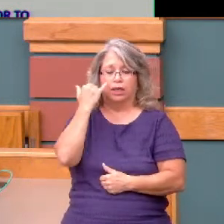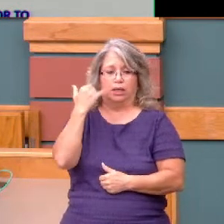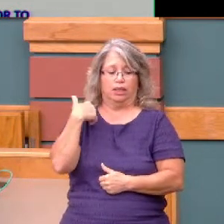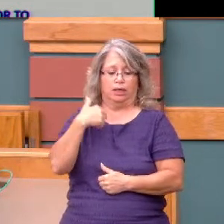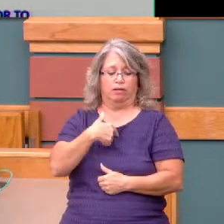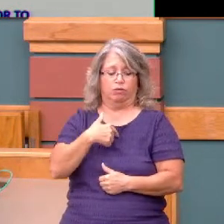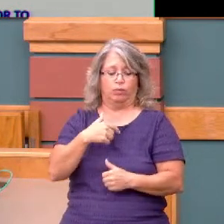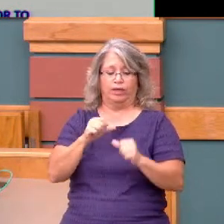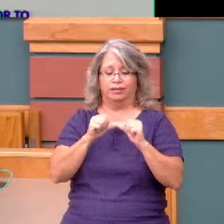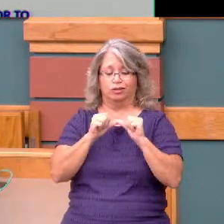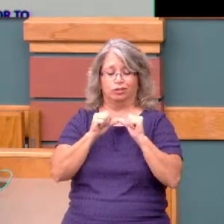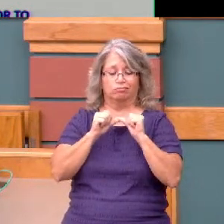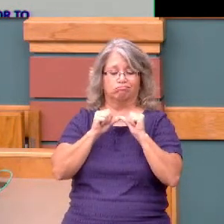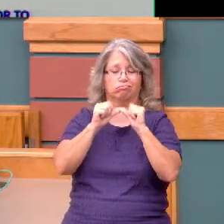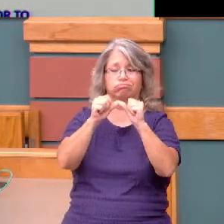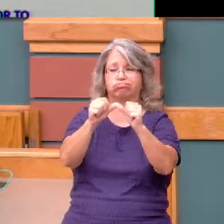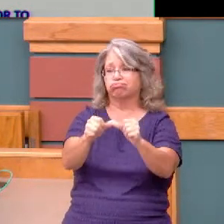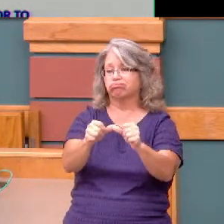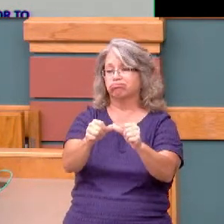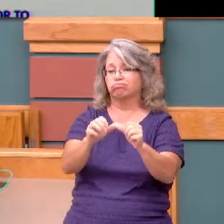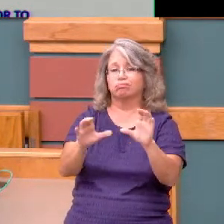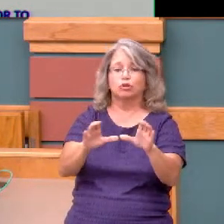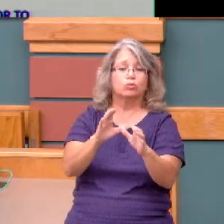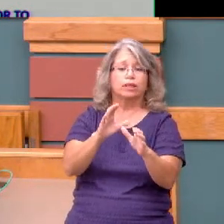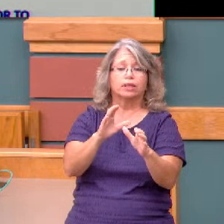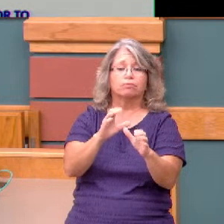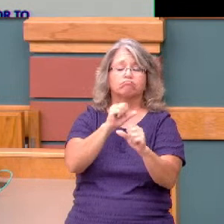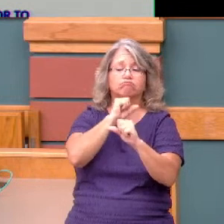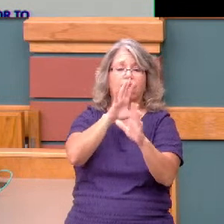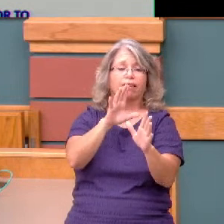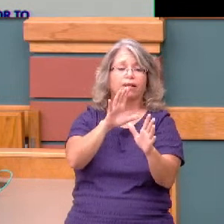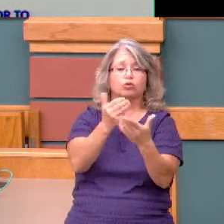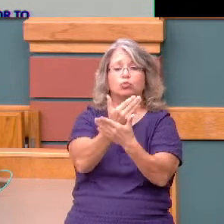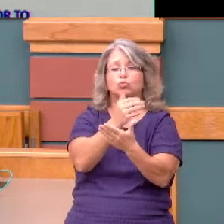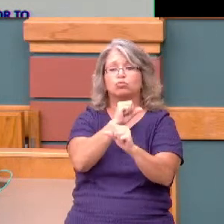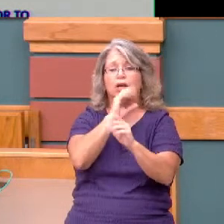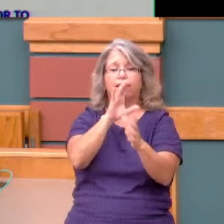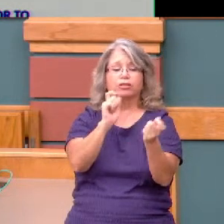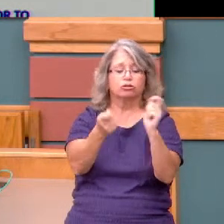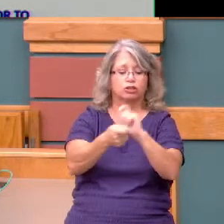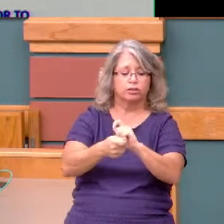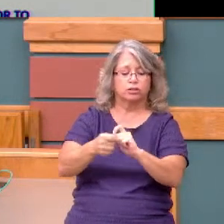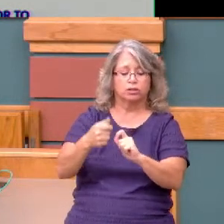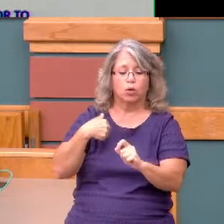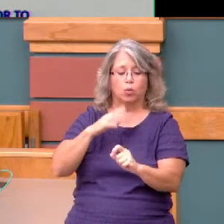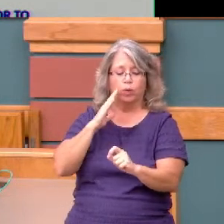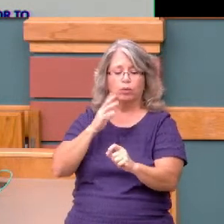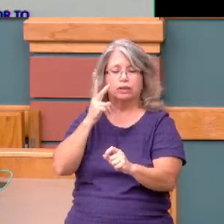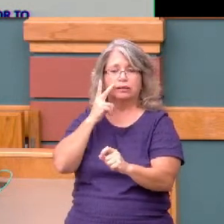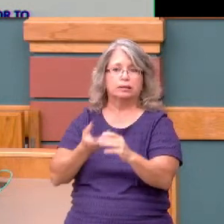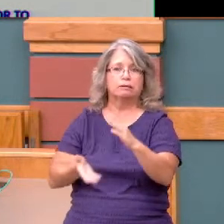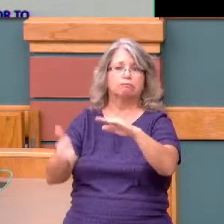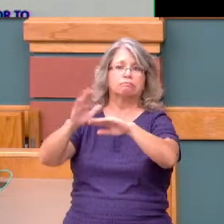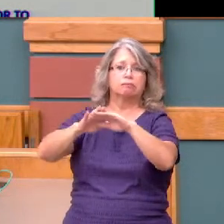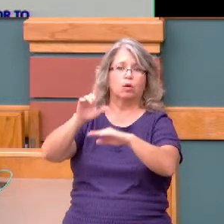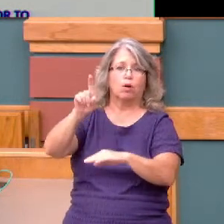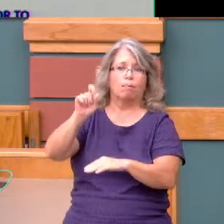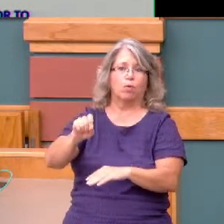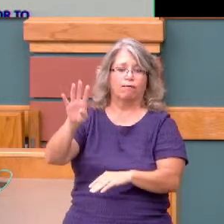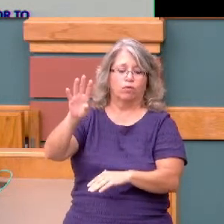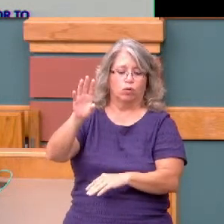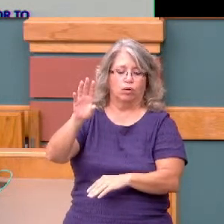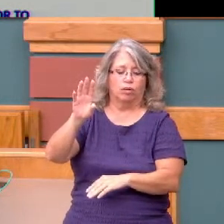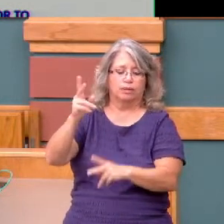leads to 1.4 times more ICU patients than in the past peak in July